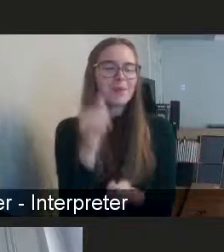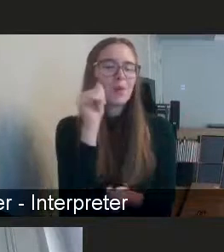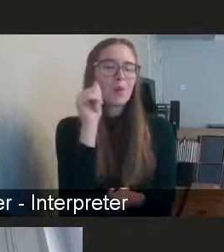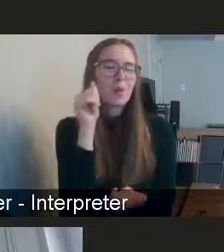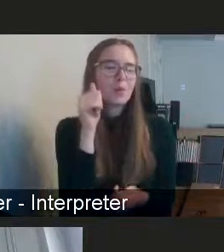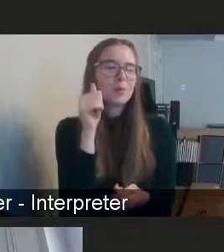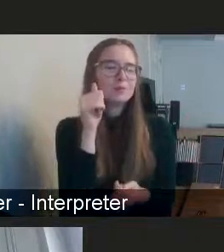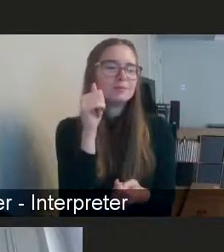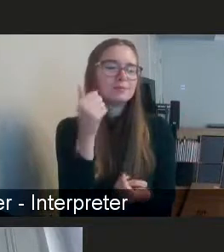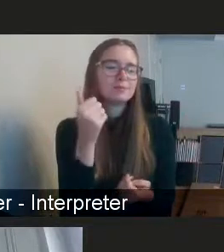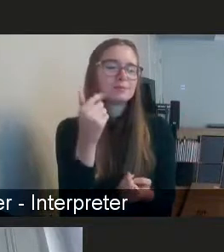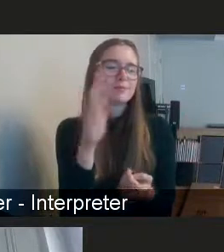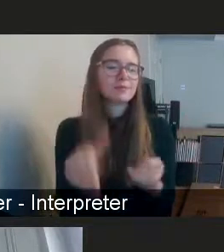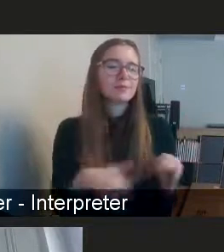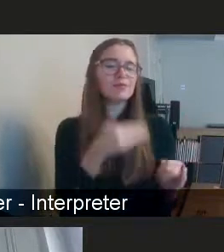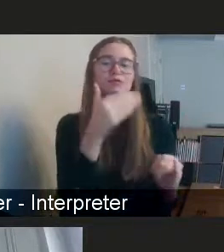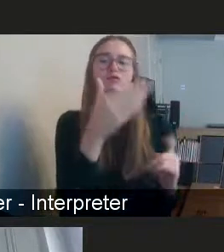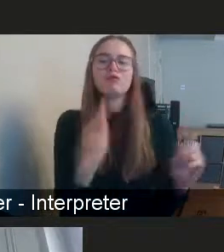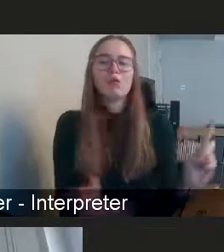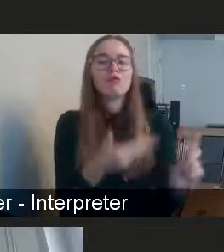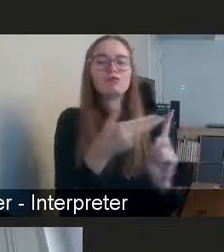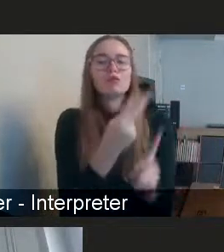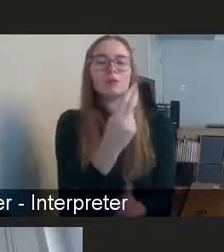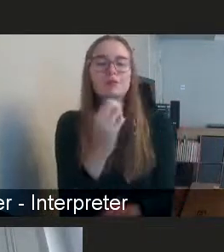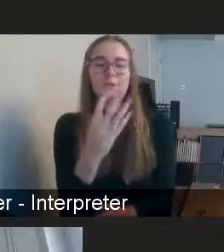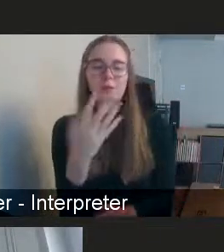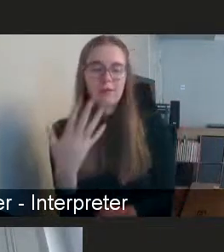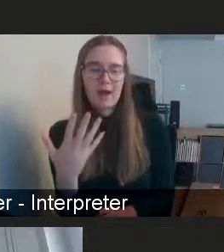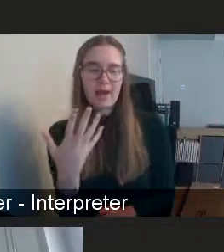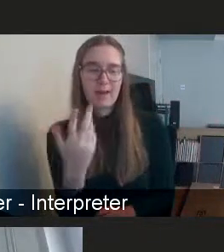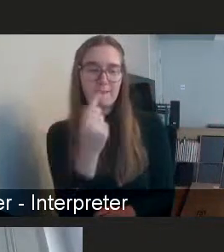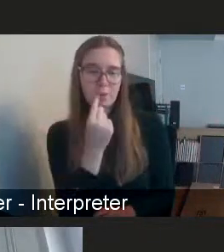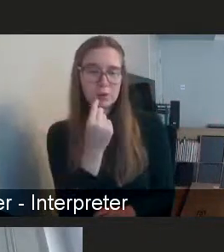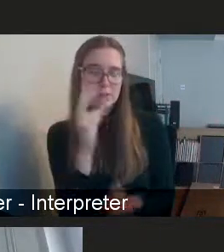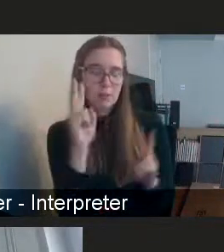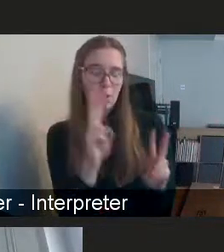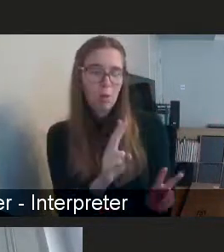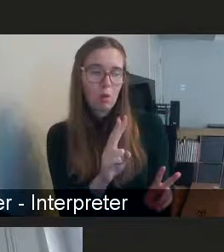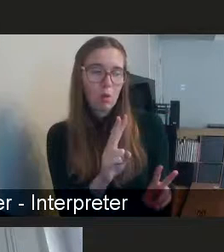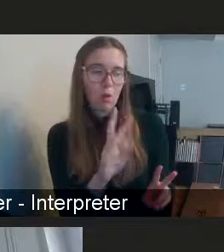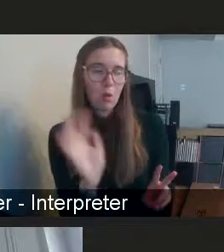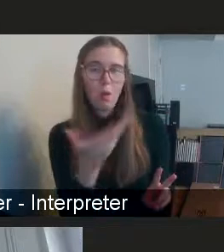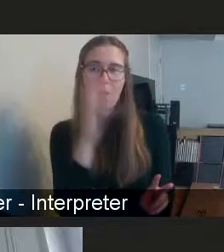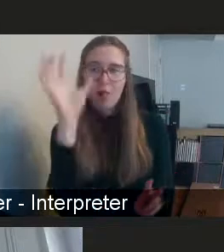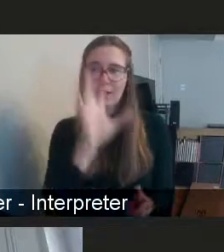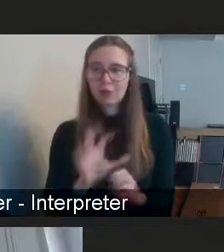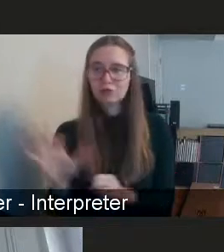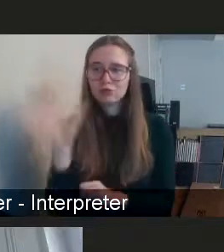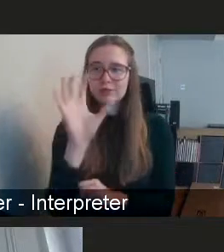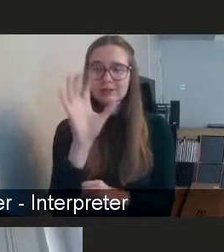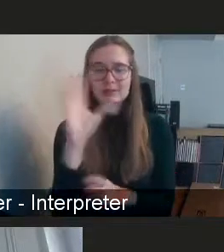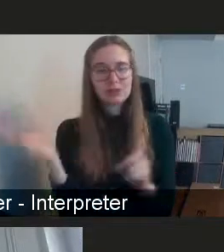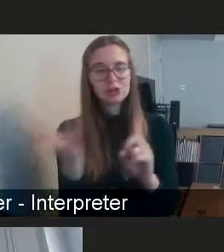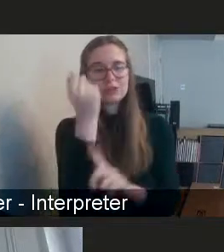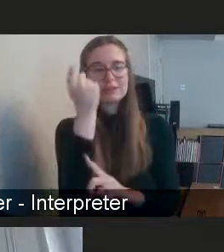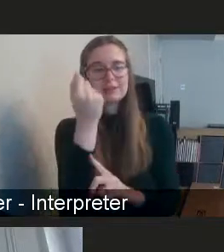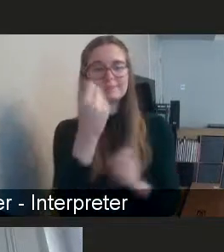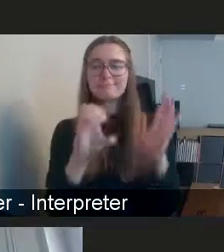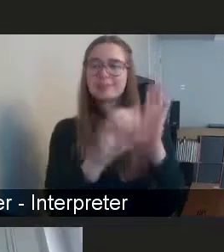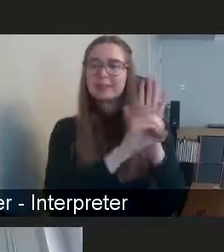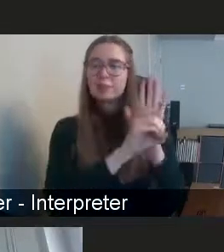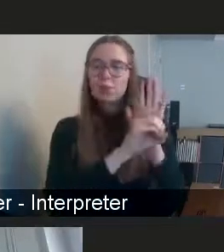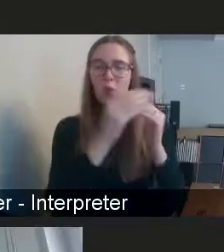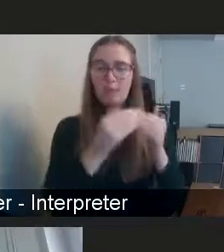by the time you get to that point, you may well be looking at every country that's reached net zero moving on to get